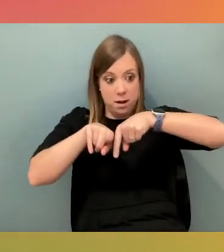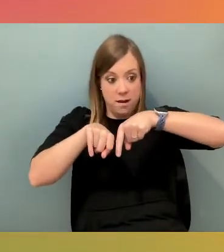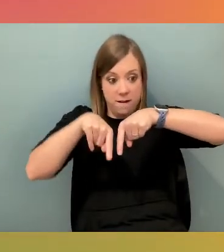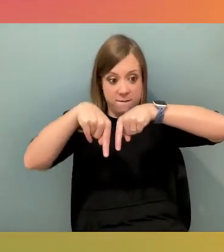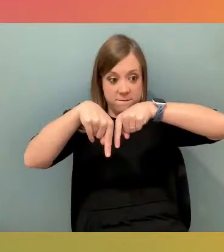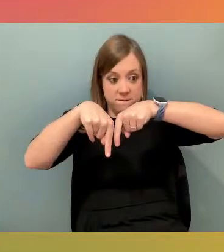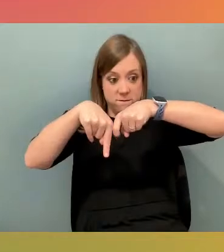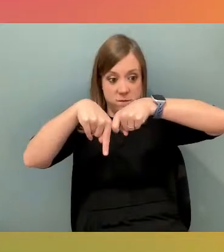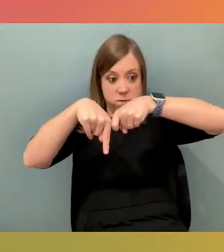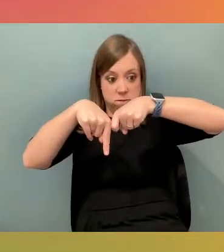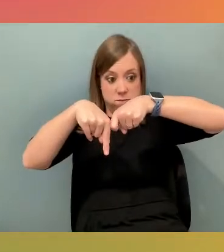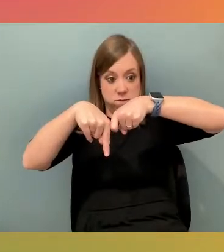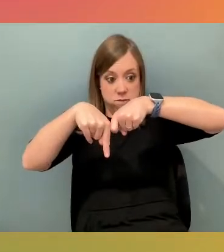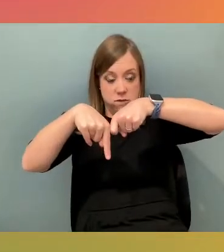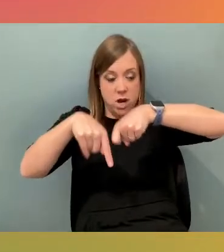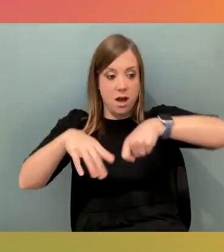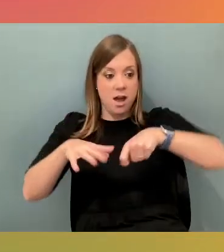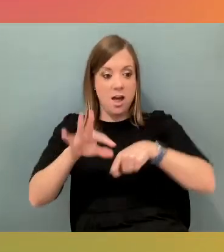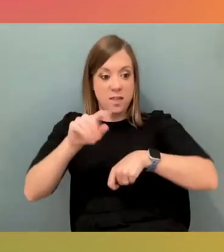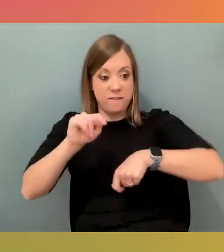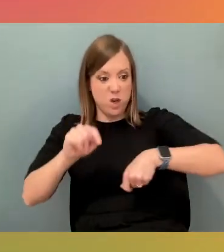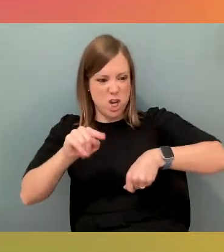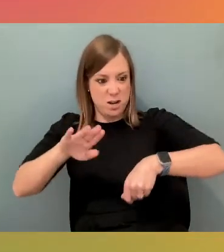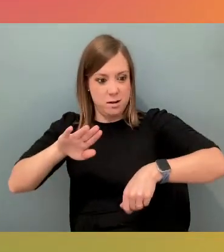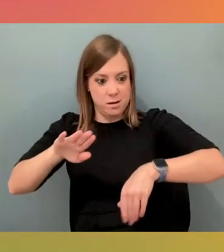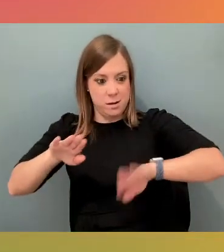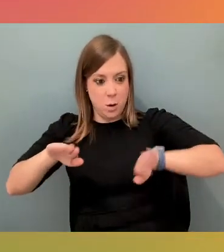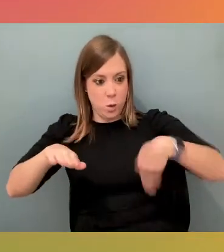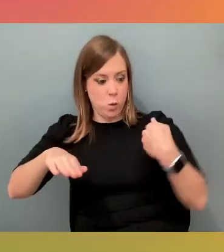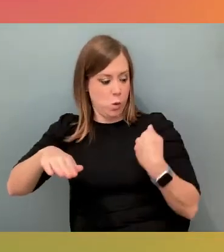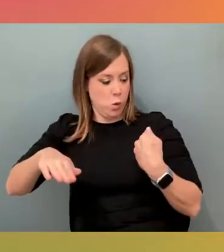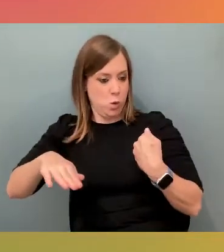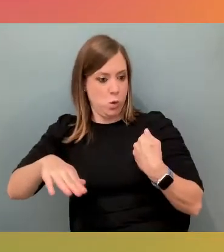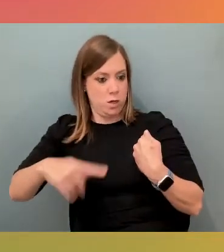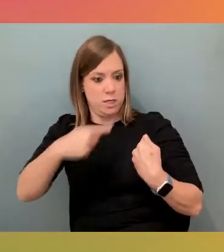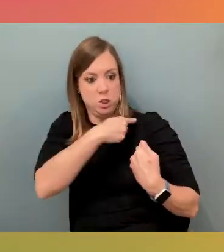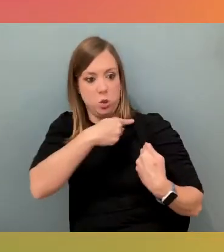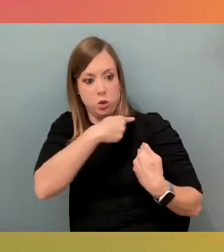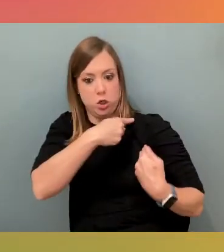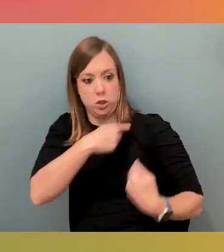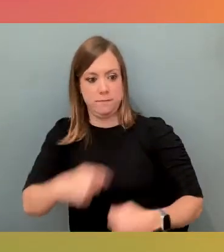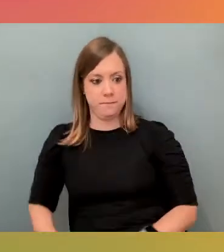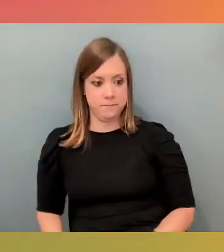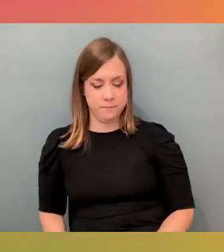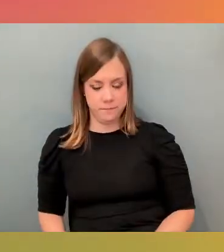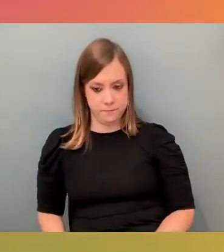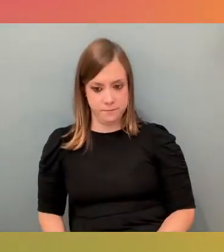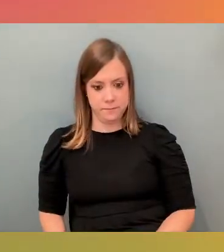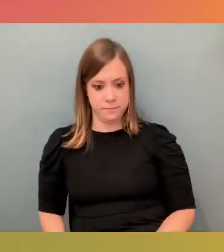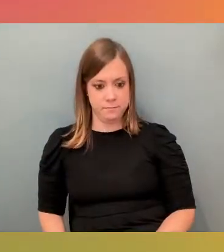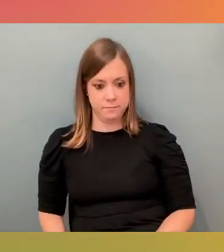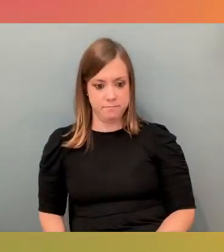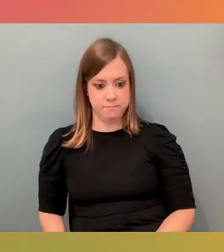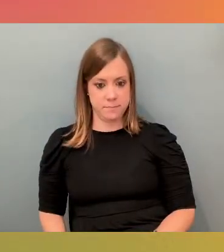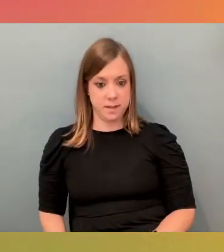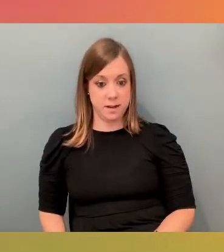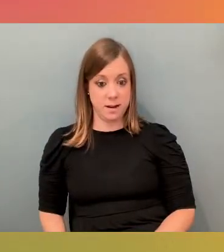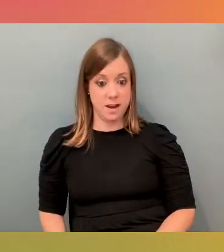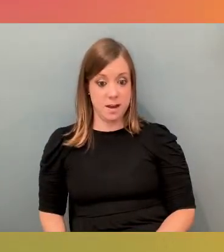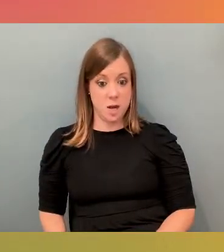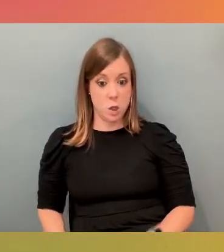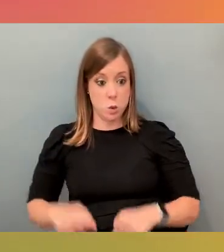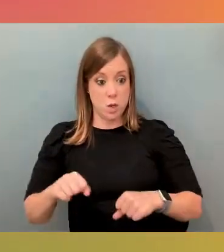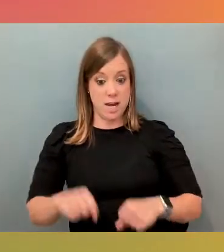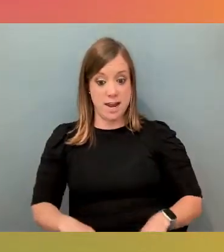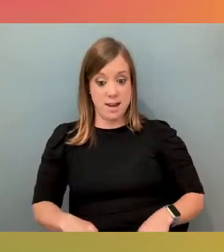can towards your middle of your shoulders. Option to add that arm stretch,